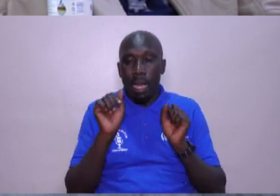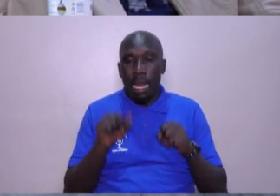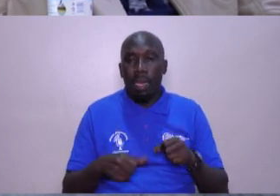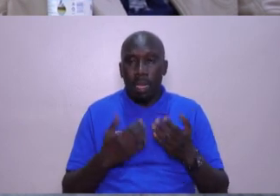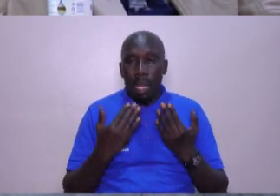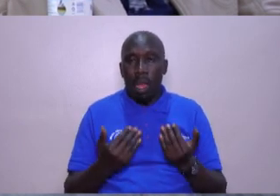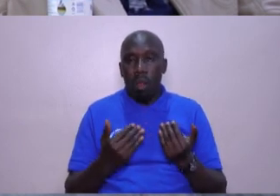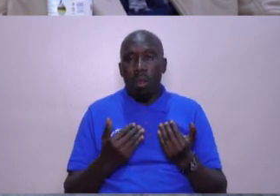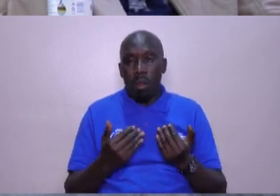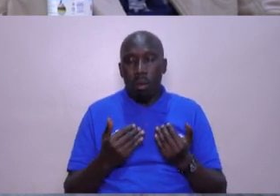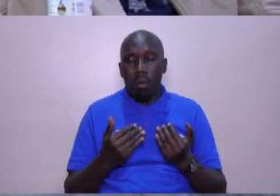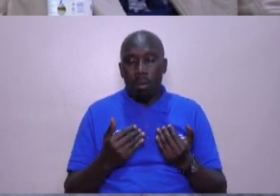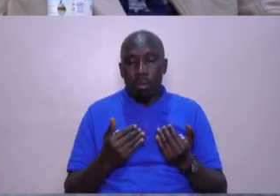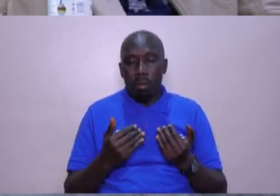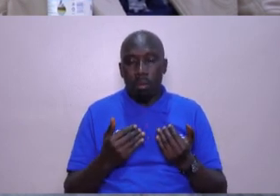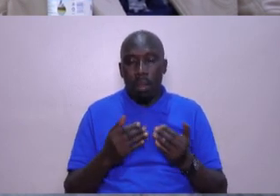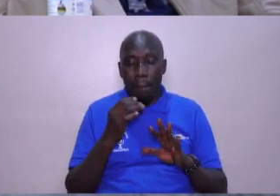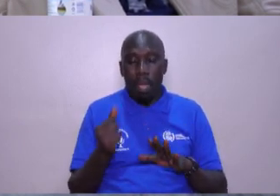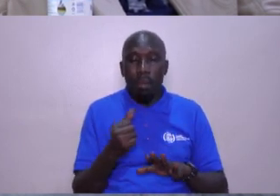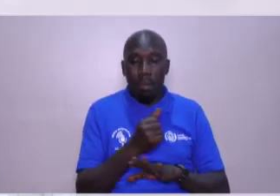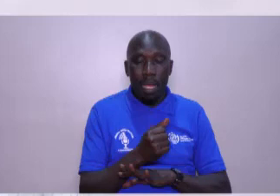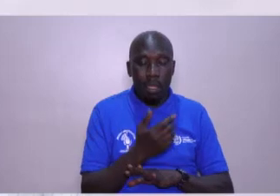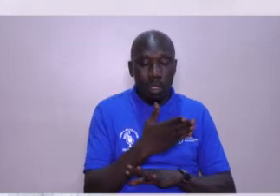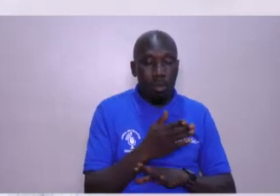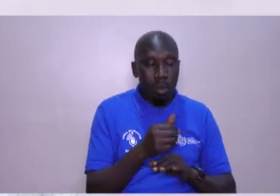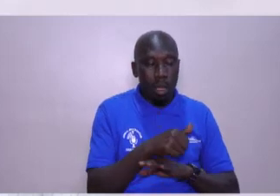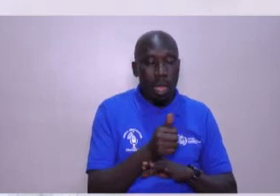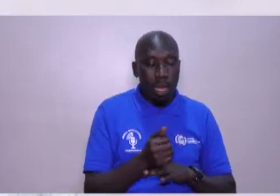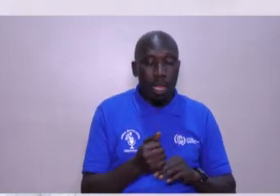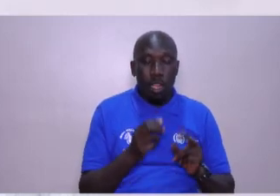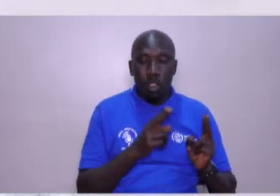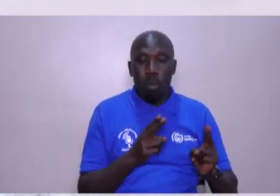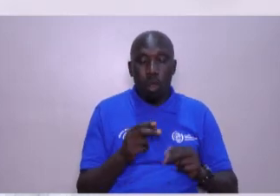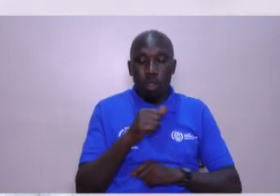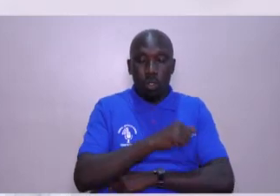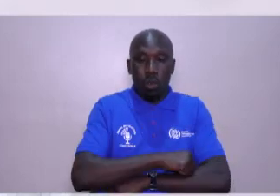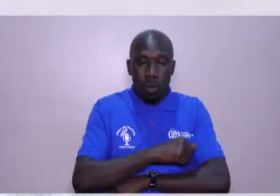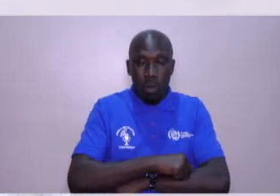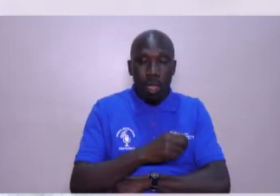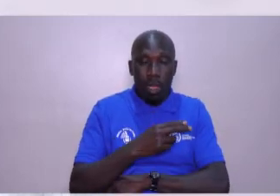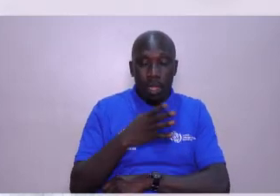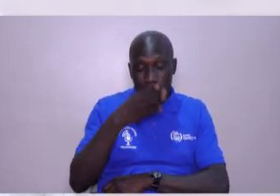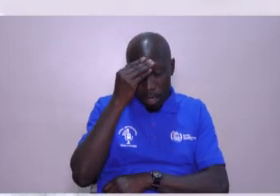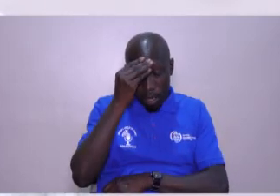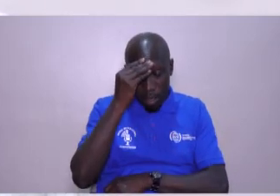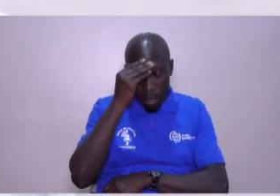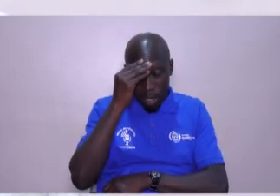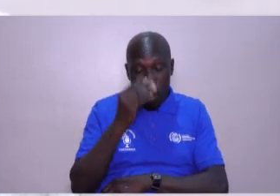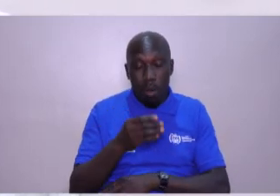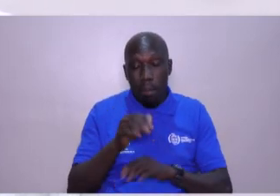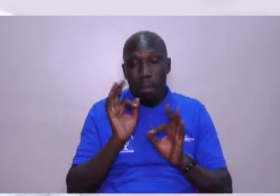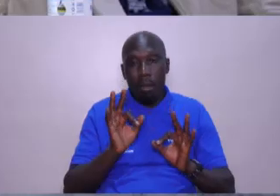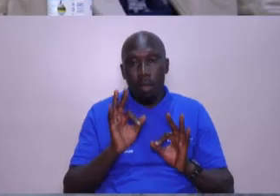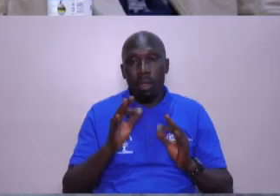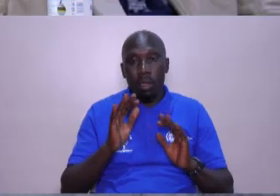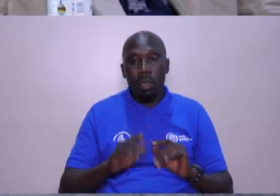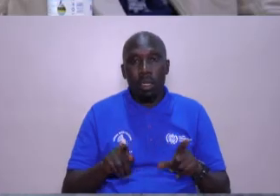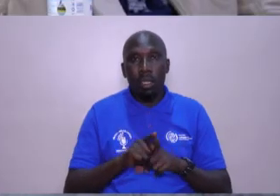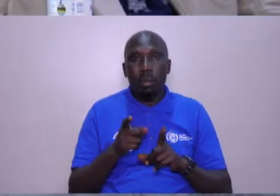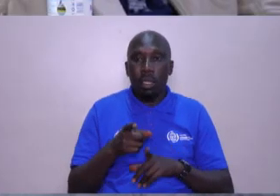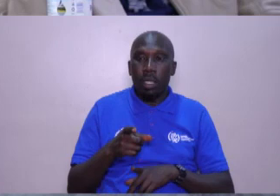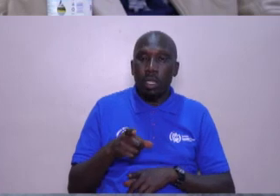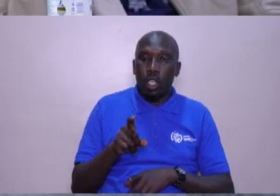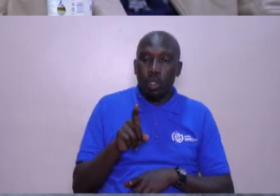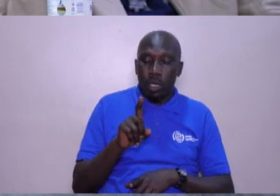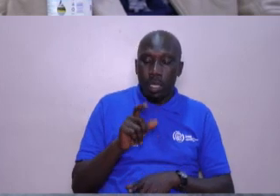being placed into these other normal schools. And they are learning properly with the rest of the students. One, it increases their